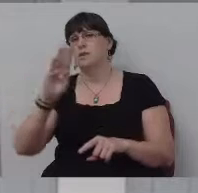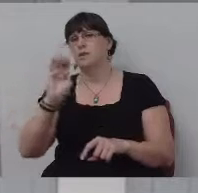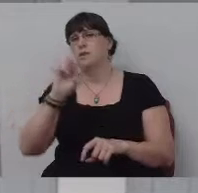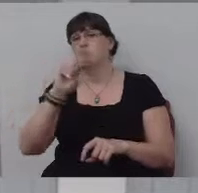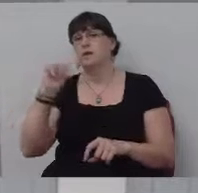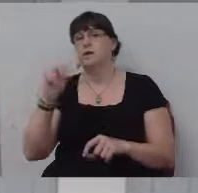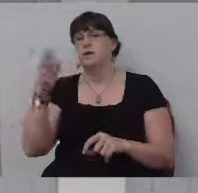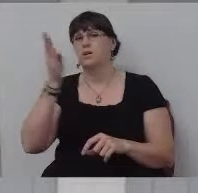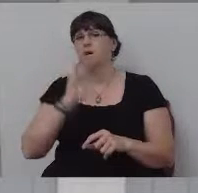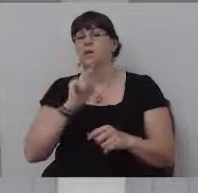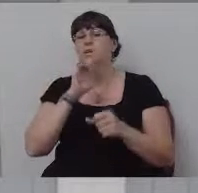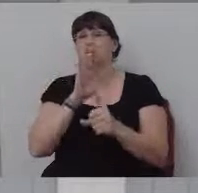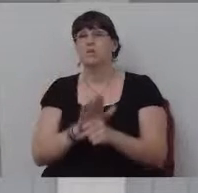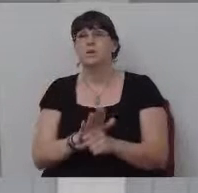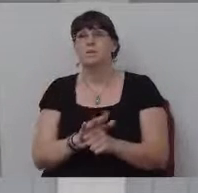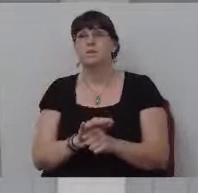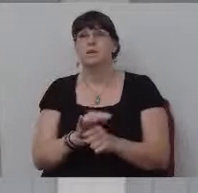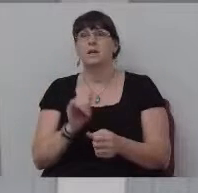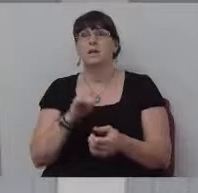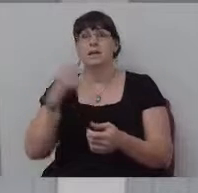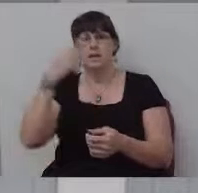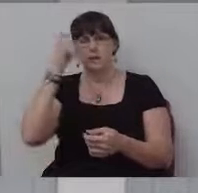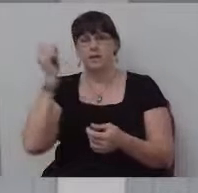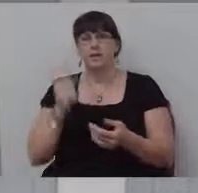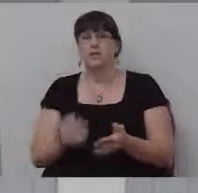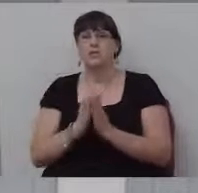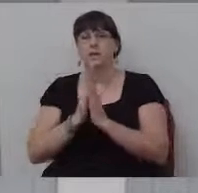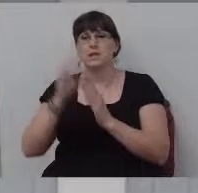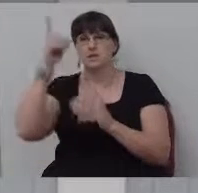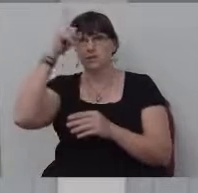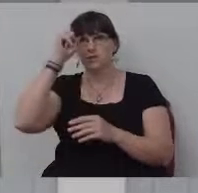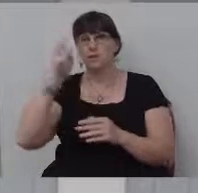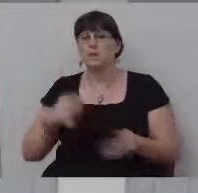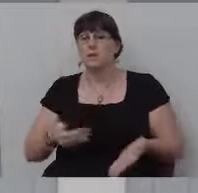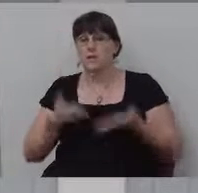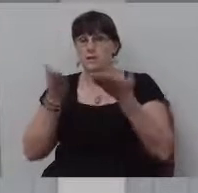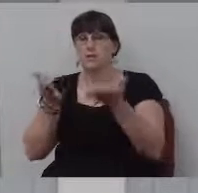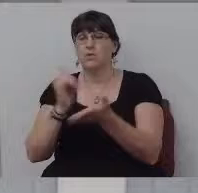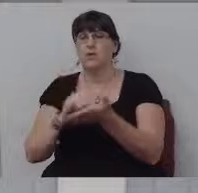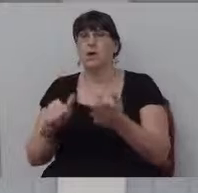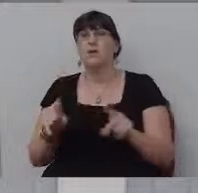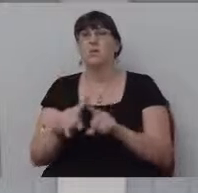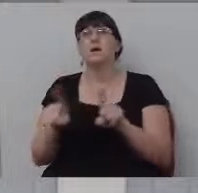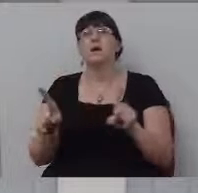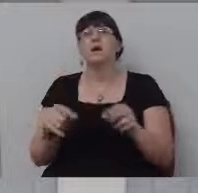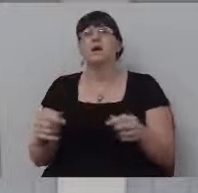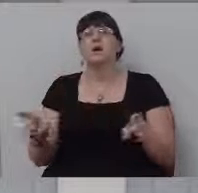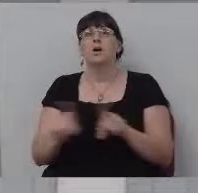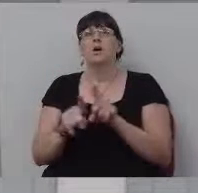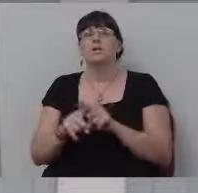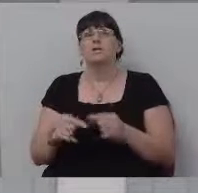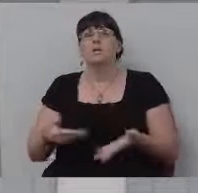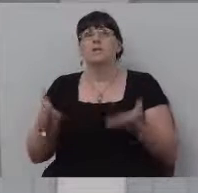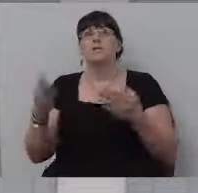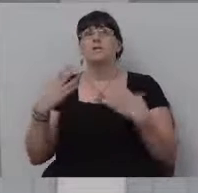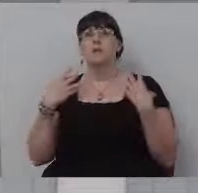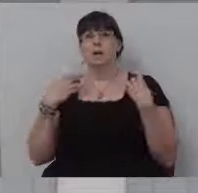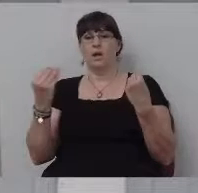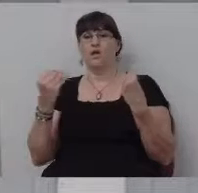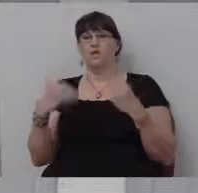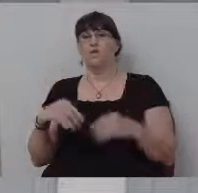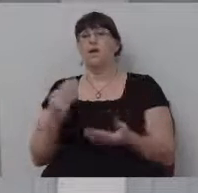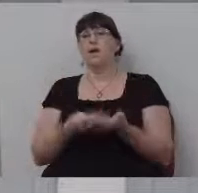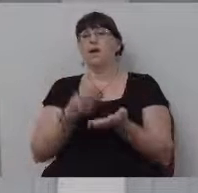has promised him, you know, he's going to have, because you asked for wisdom, I'm going to give you wisdom, but I'm also going to give you health, and I'm going to give you wealth, and if you will